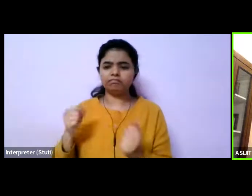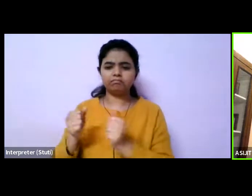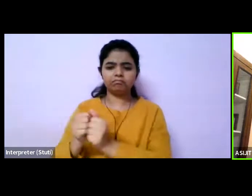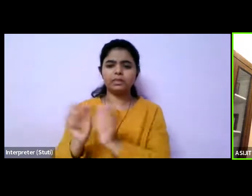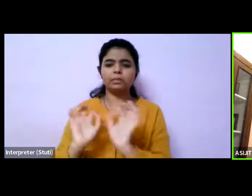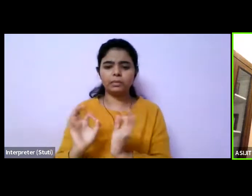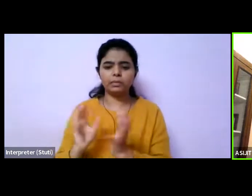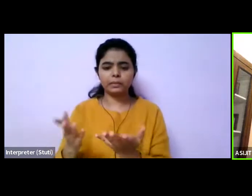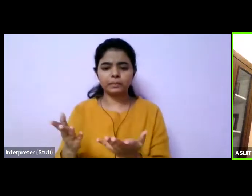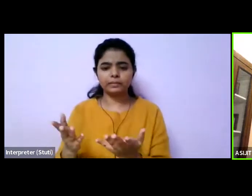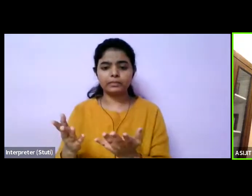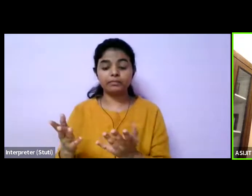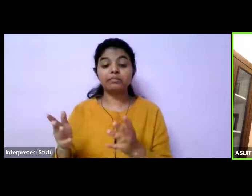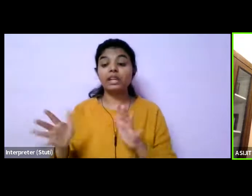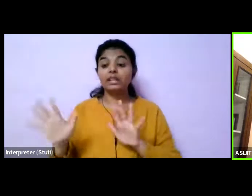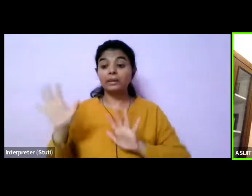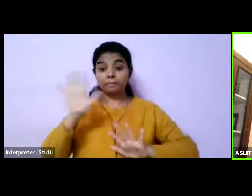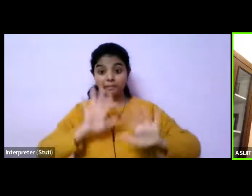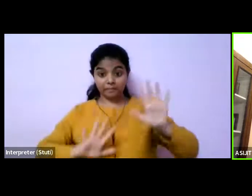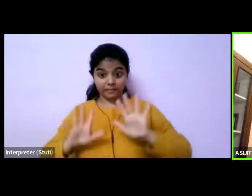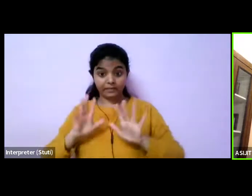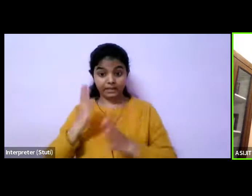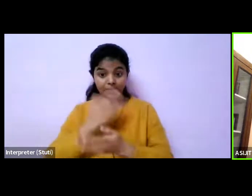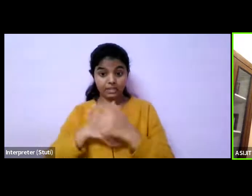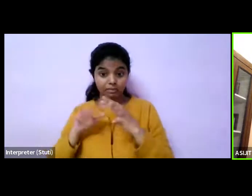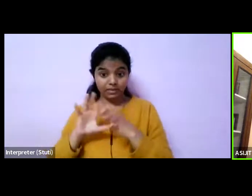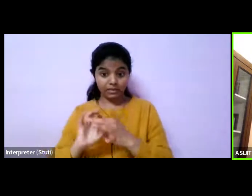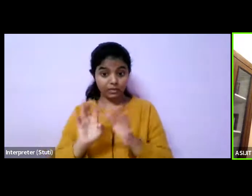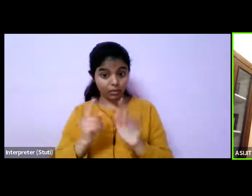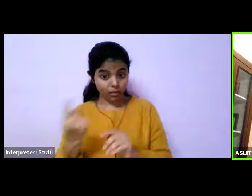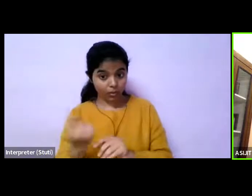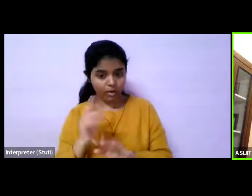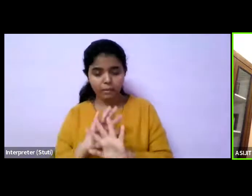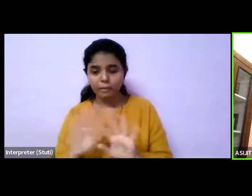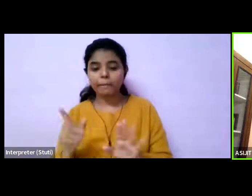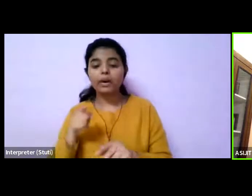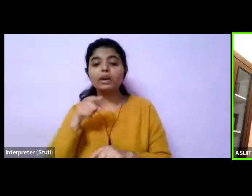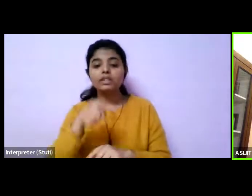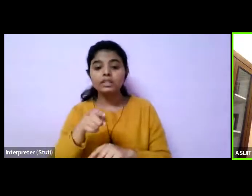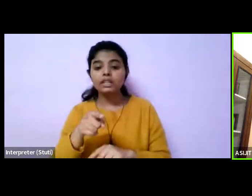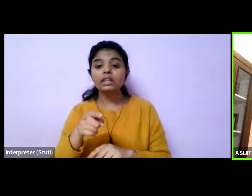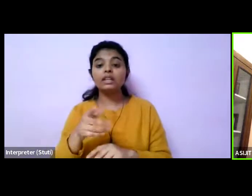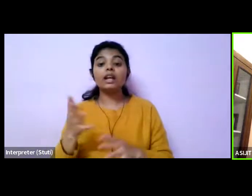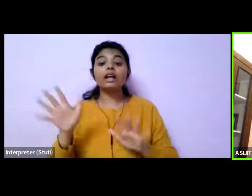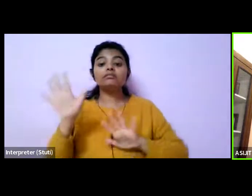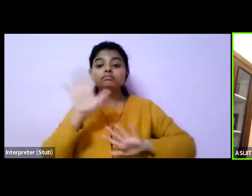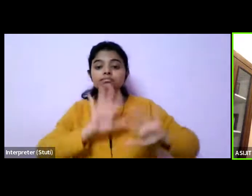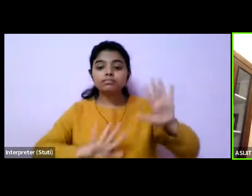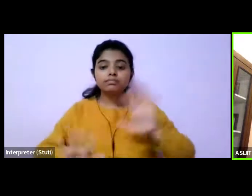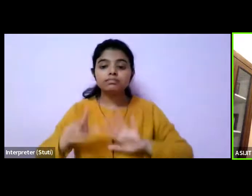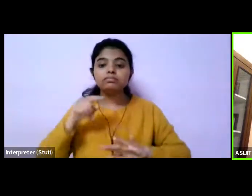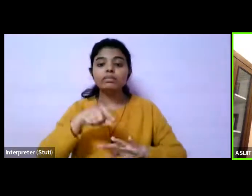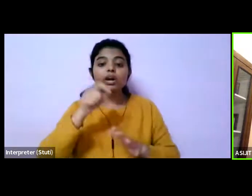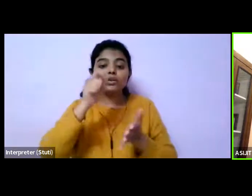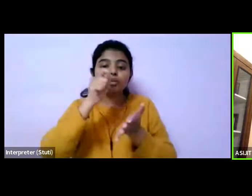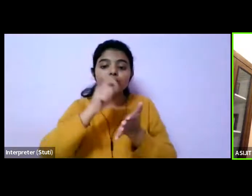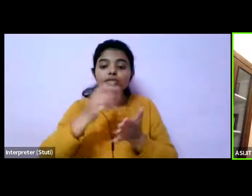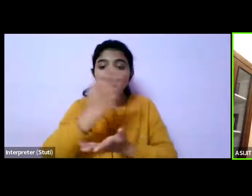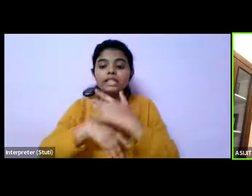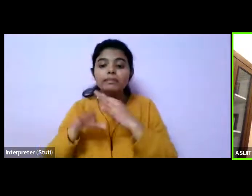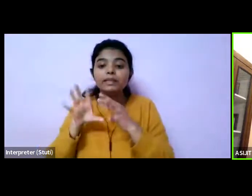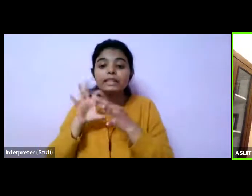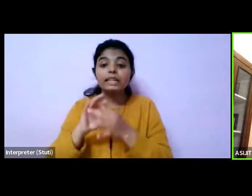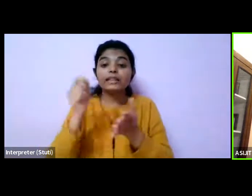is not just a play about disability, but rather within the play we see the efforts of writing a play on disability,